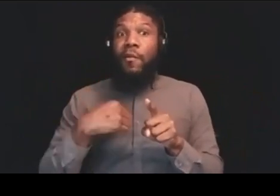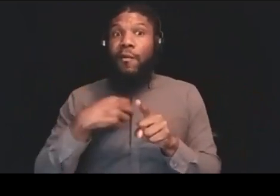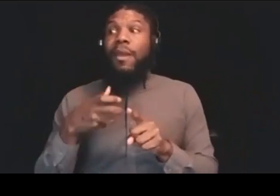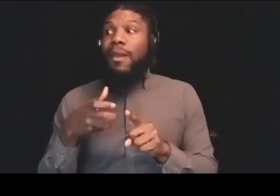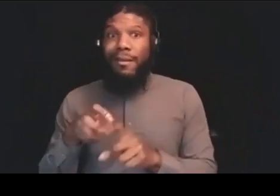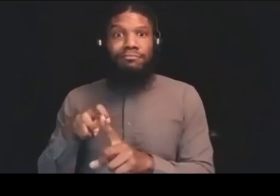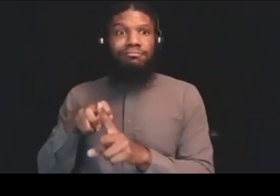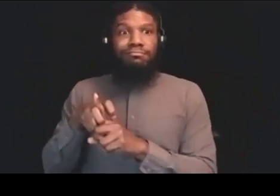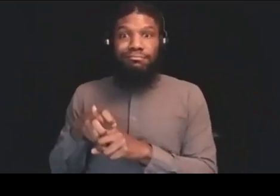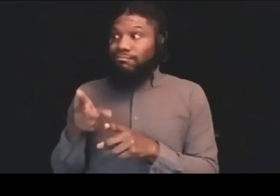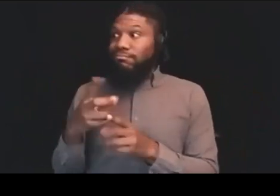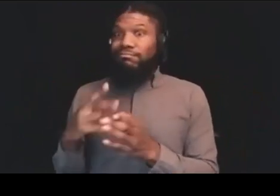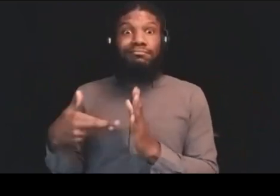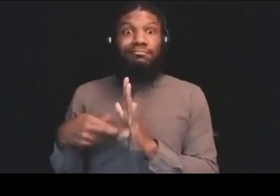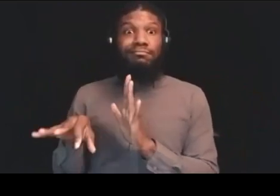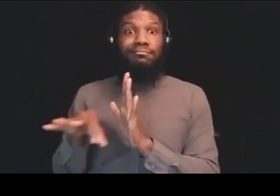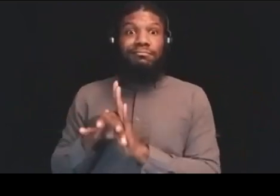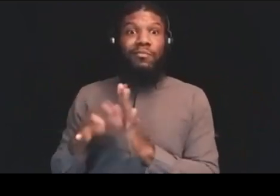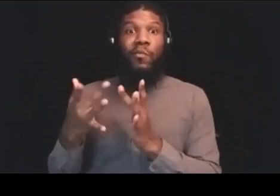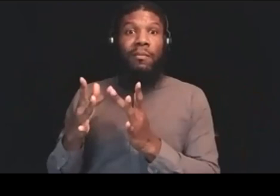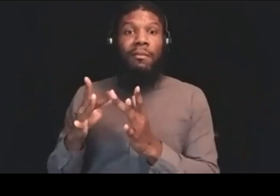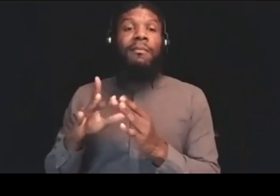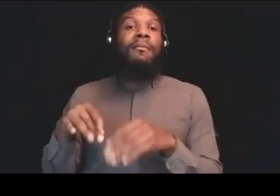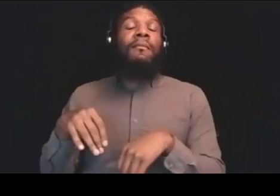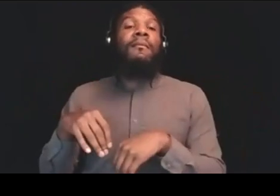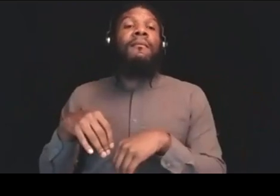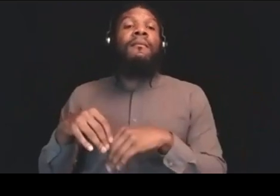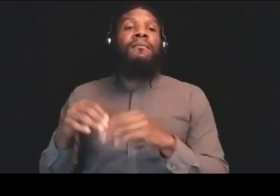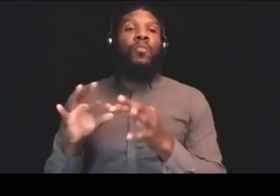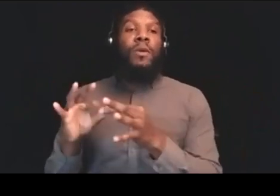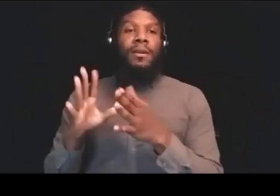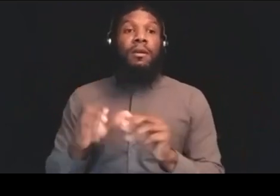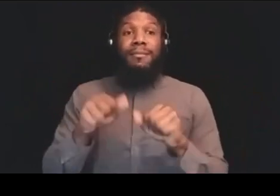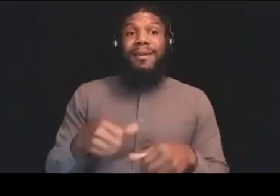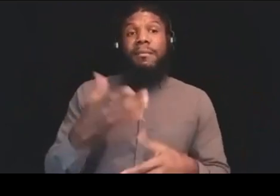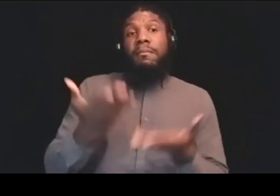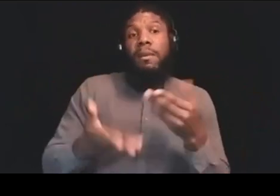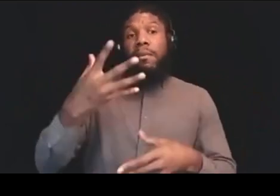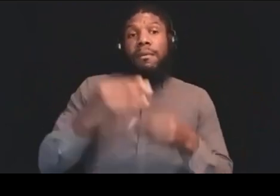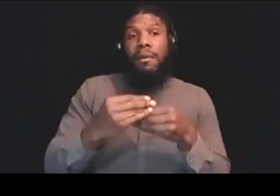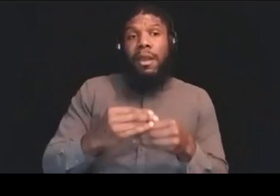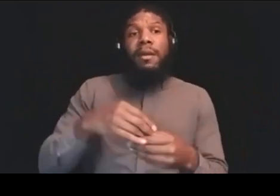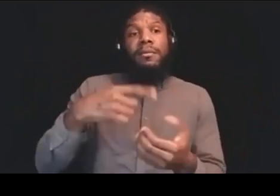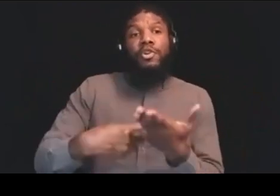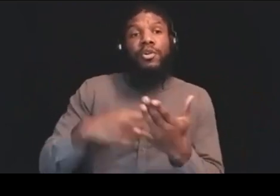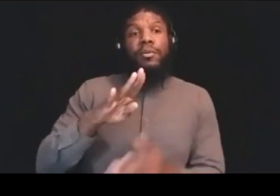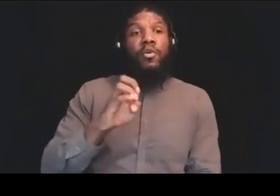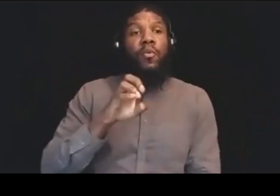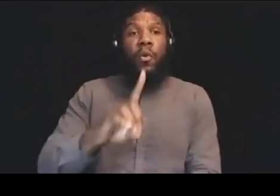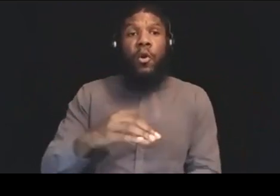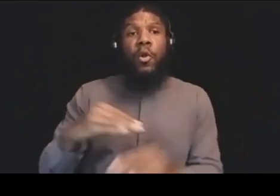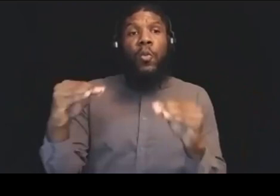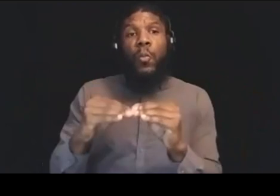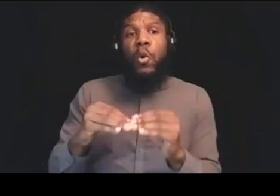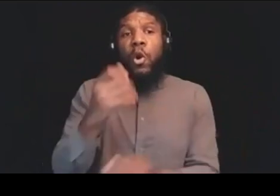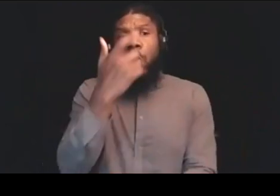into is, you know, having a discussion board or something else added to the website that's more asynchronous or even, you